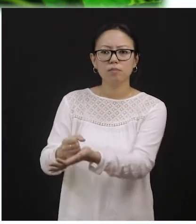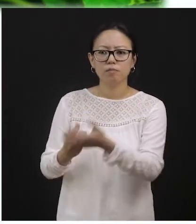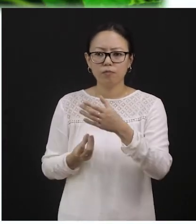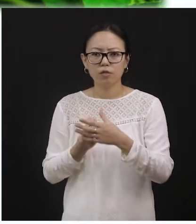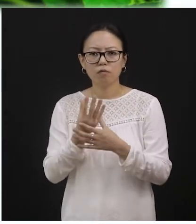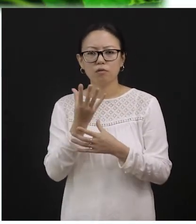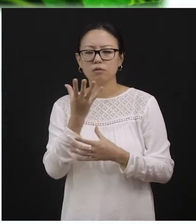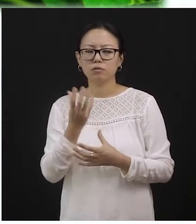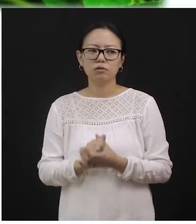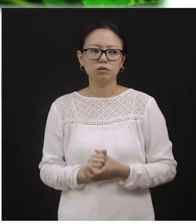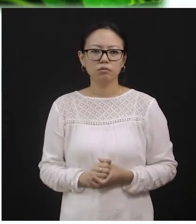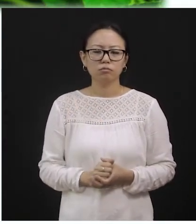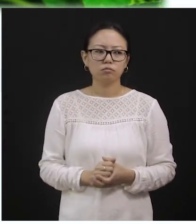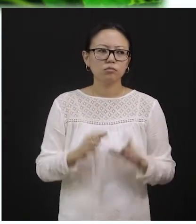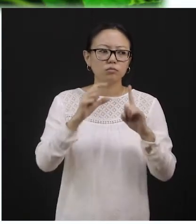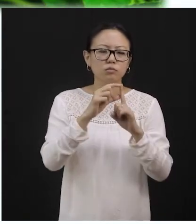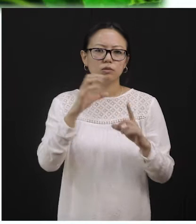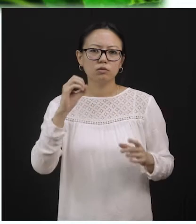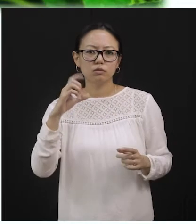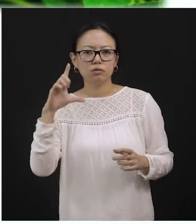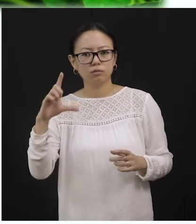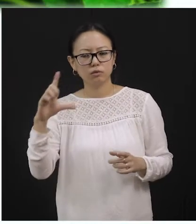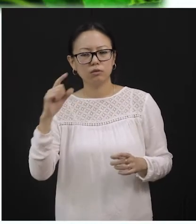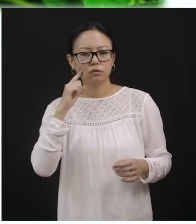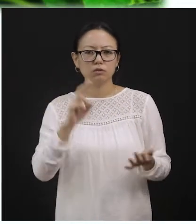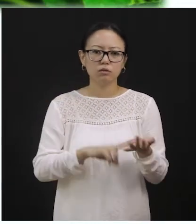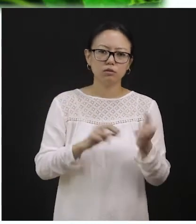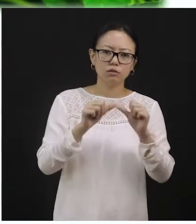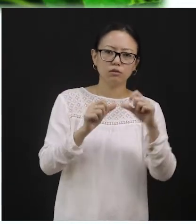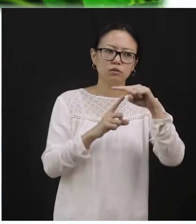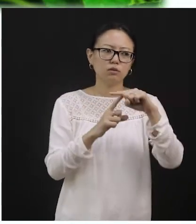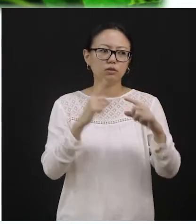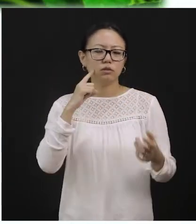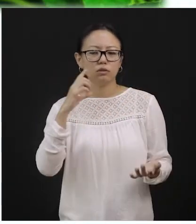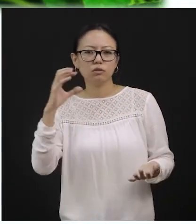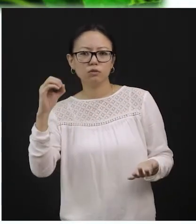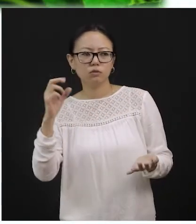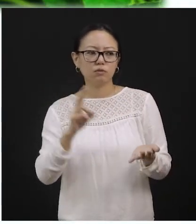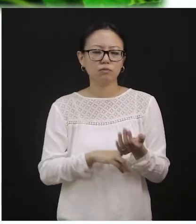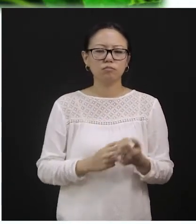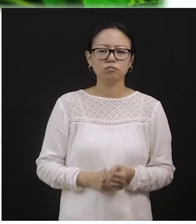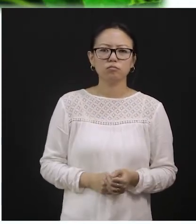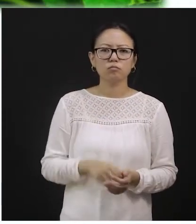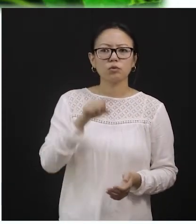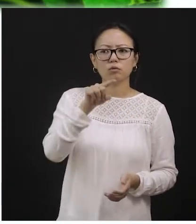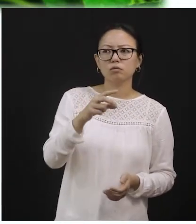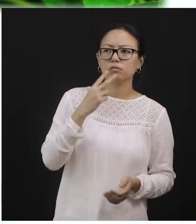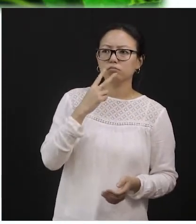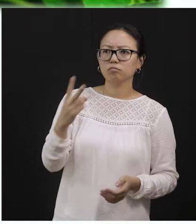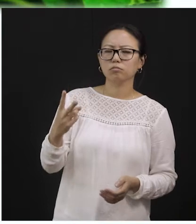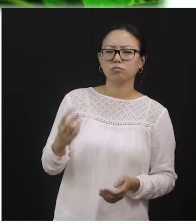when I say pollination, you get to see this flowers, right? So you get to see beautiful flowers